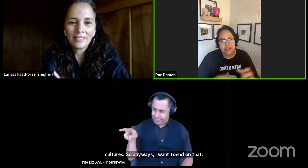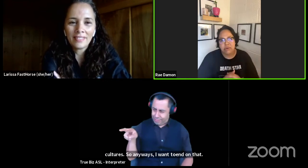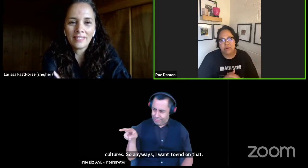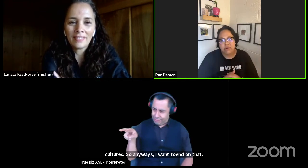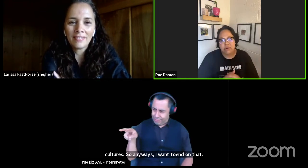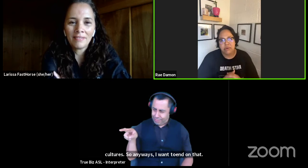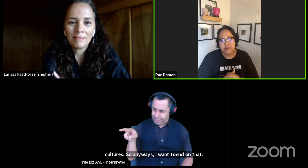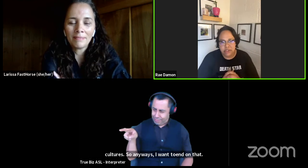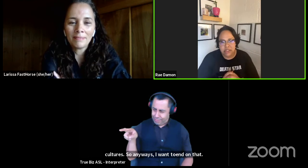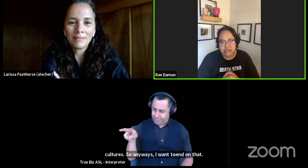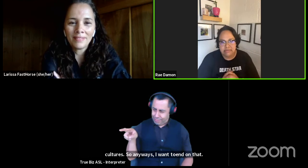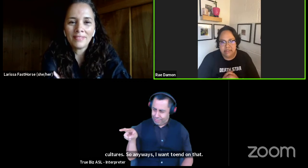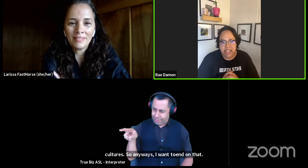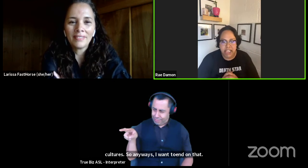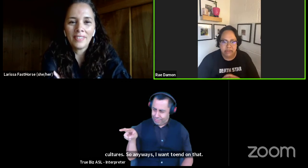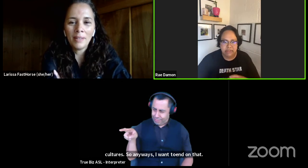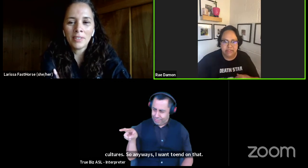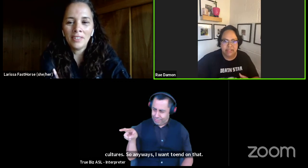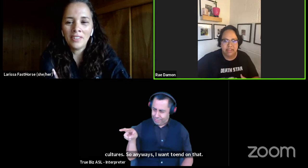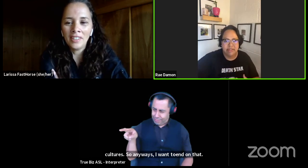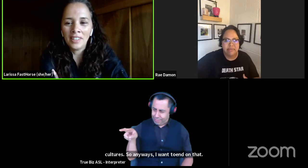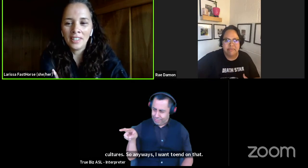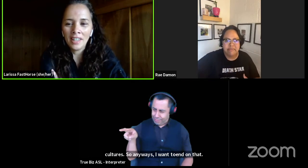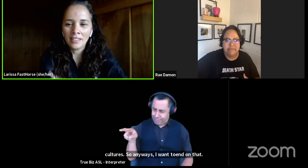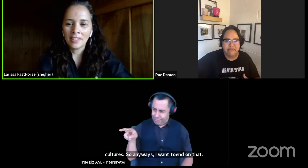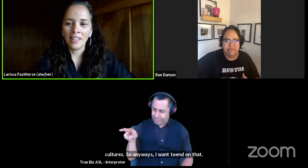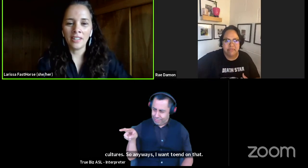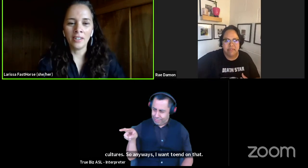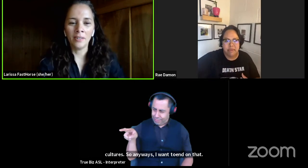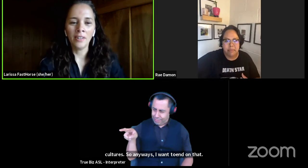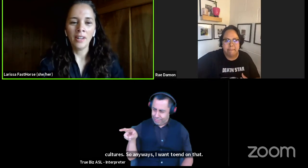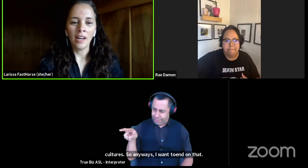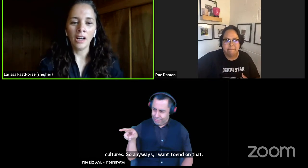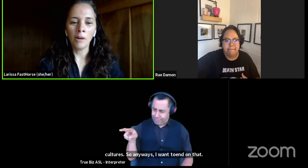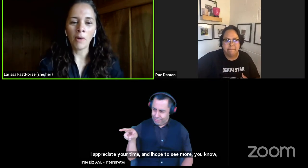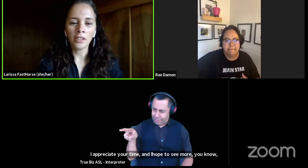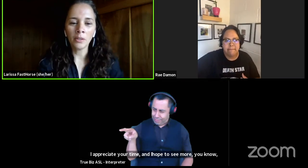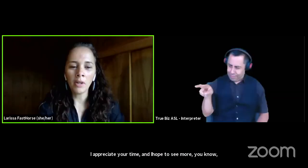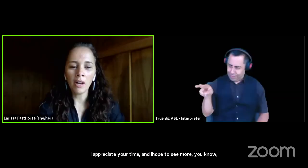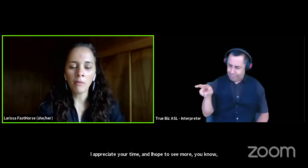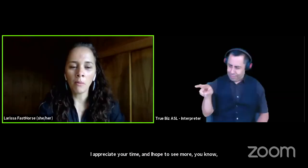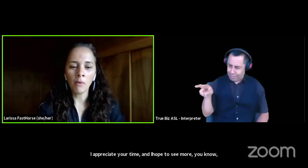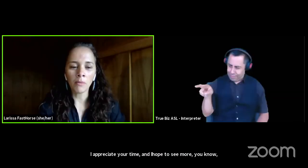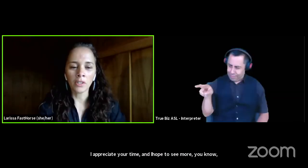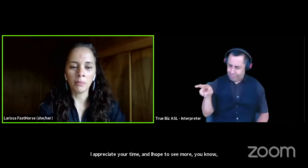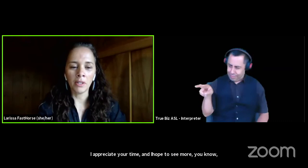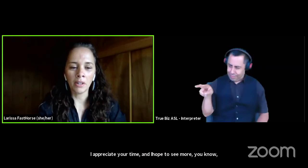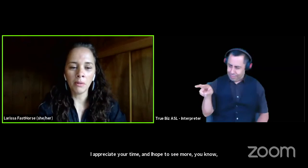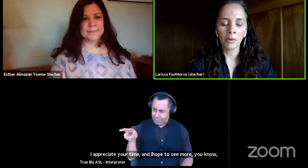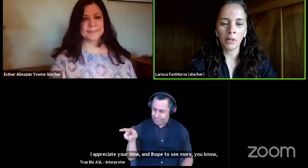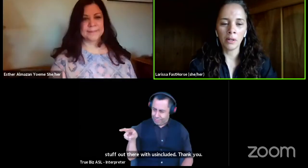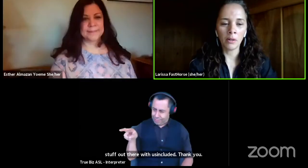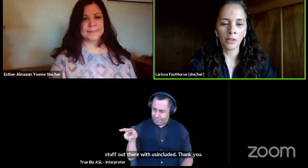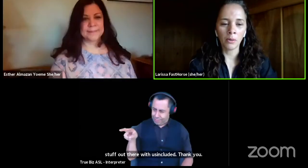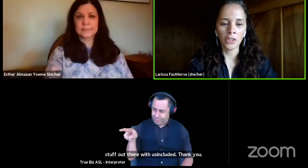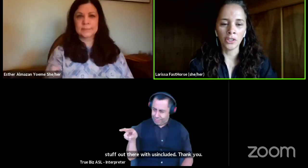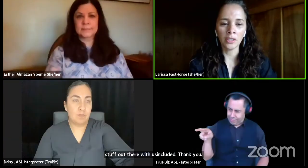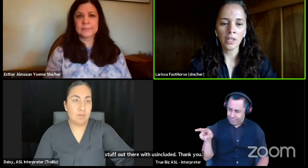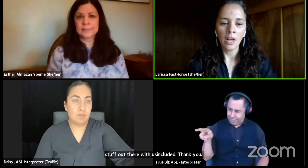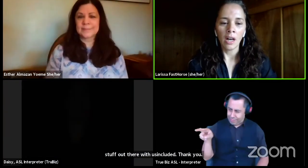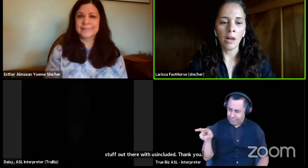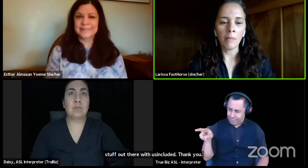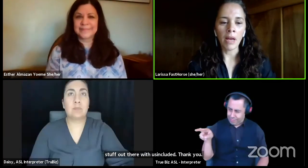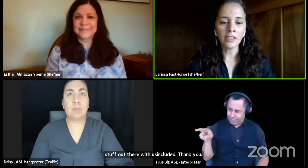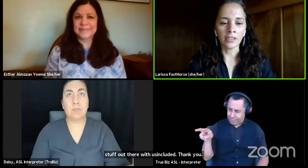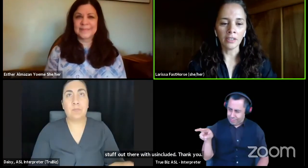stuff out there with us included. Thank you. Absolutely. Yes, thank you. So we have one more speaker before we go to